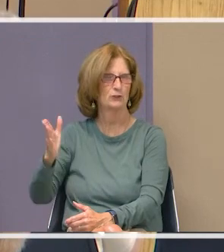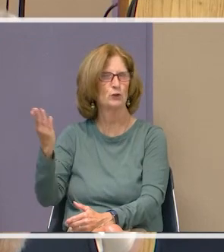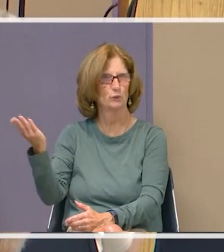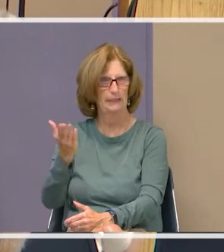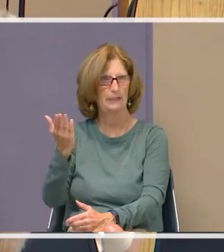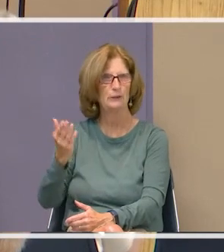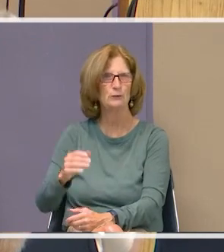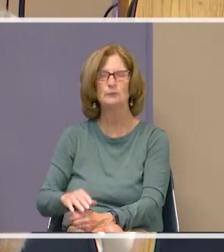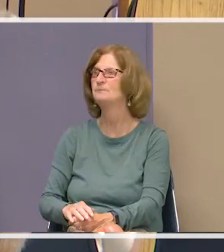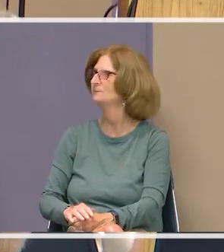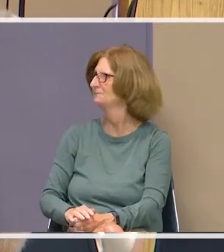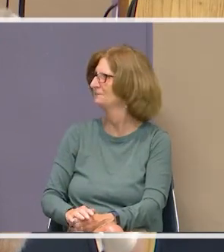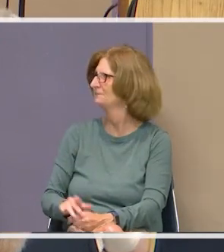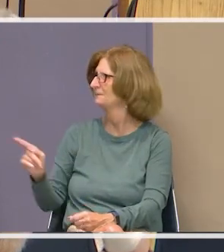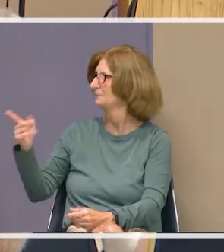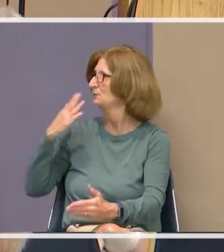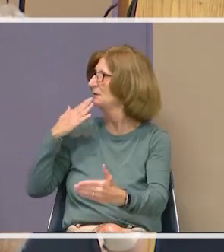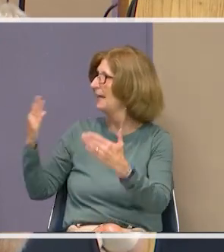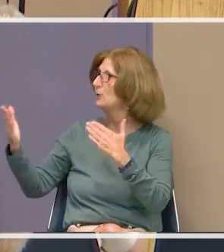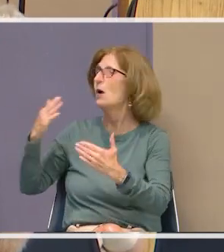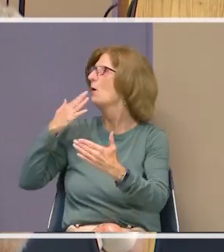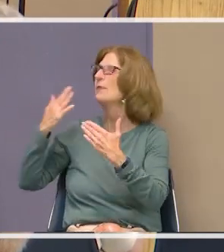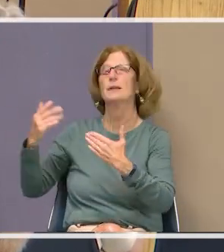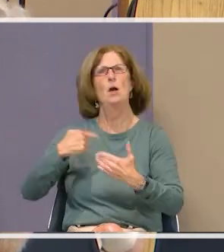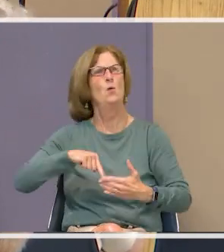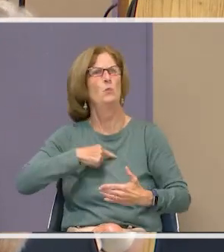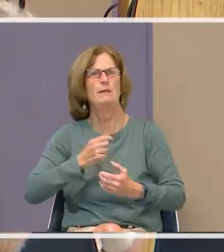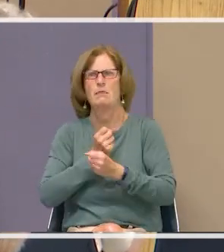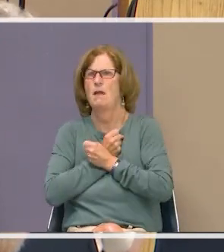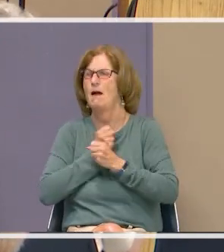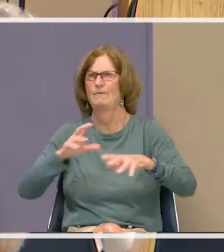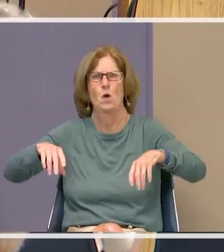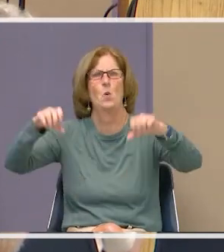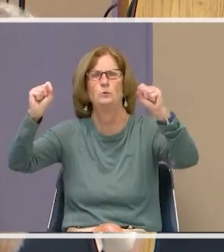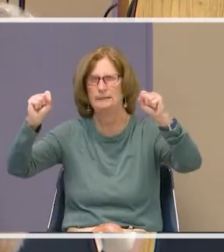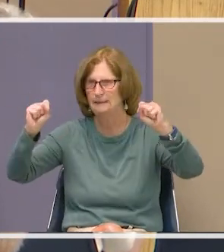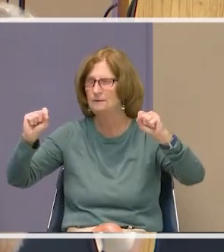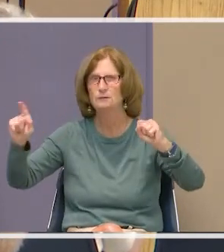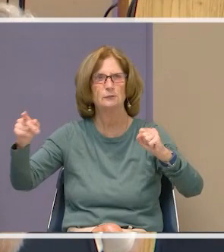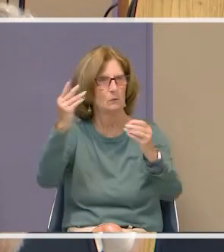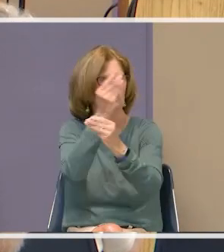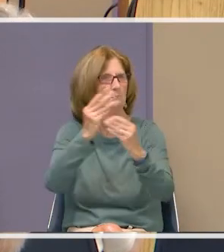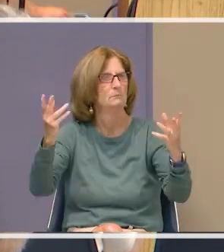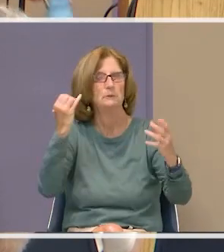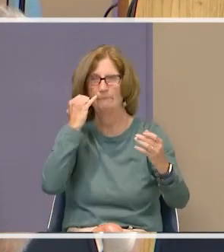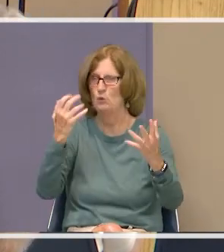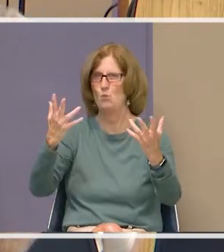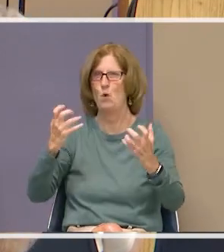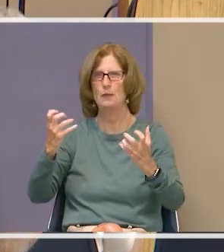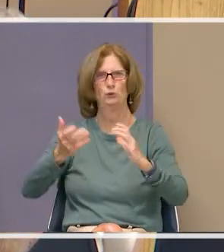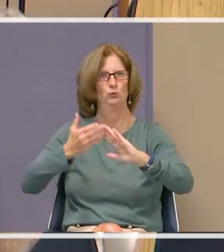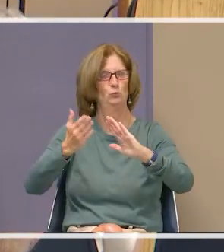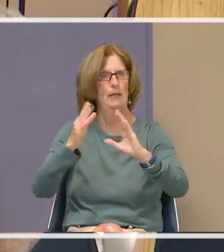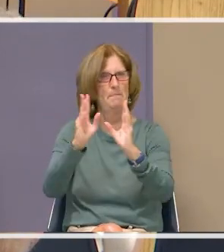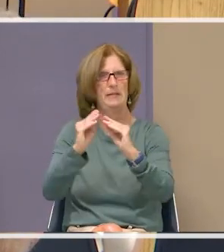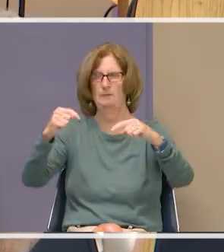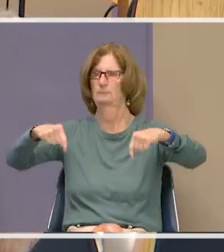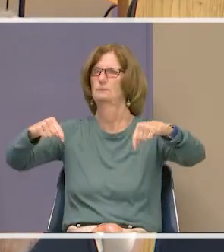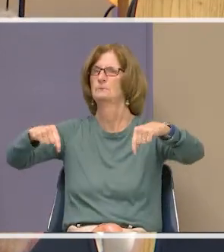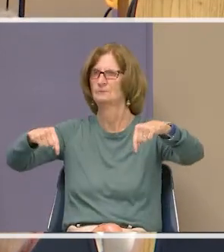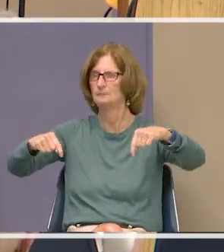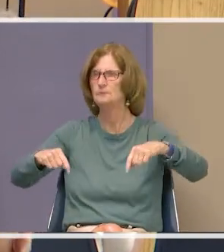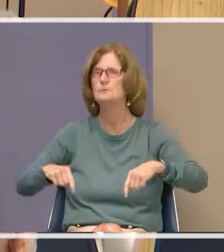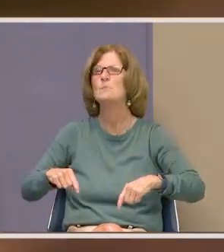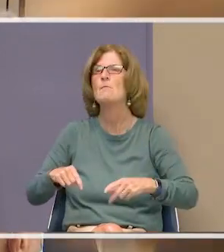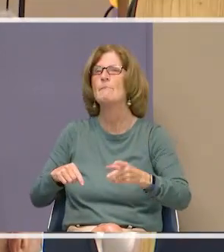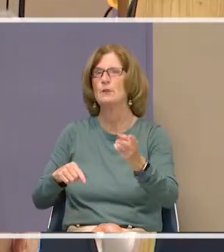Thank you. Thank you. Thank you. We Thank love you to hosting. Waverly So, Presbyterian Church. message to the community: contact us if you need hosting. But